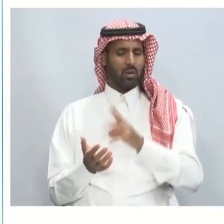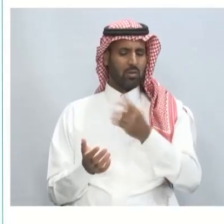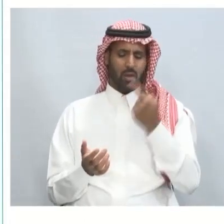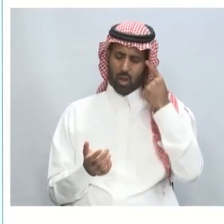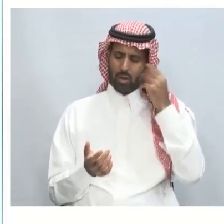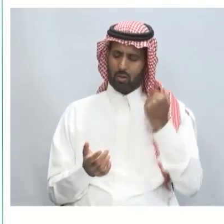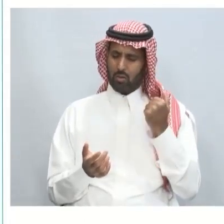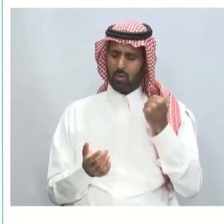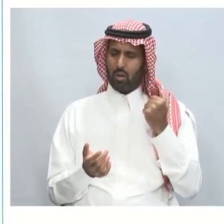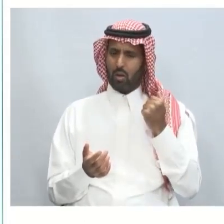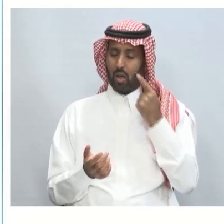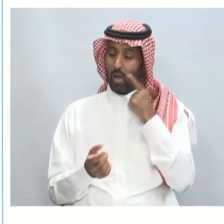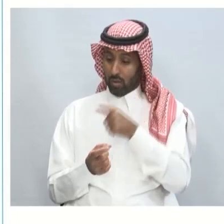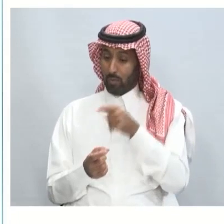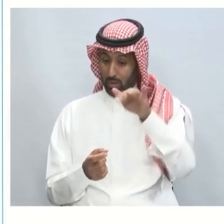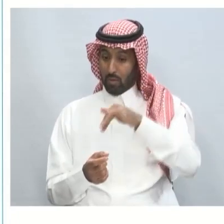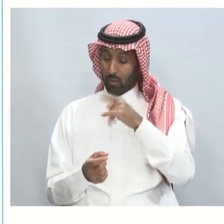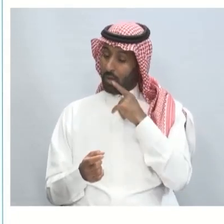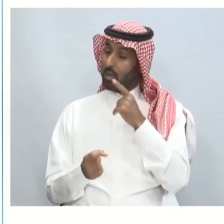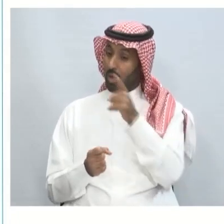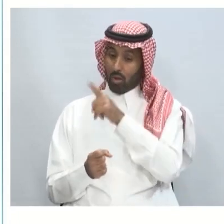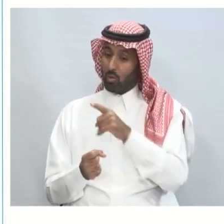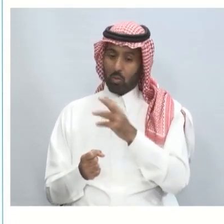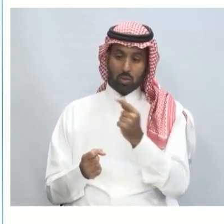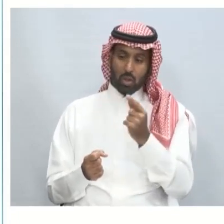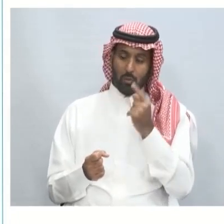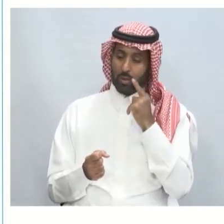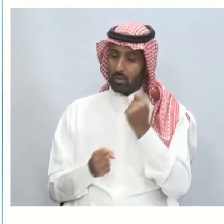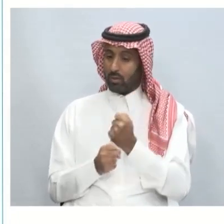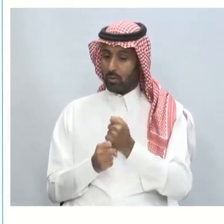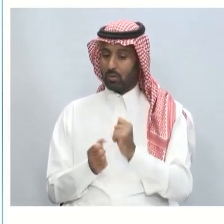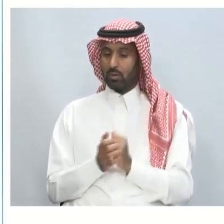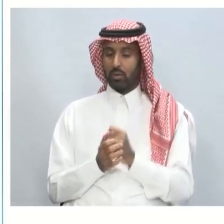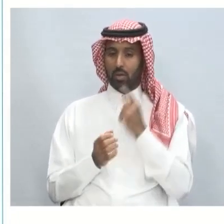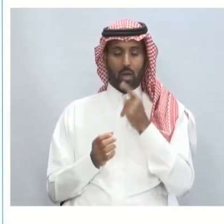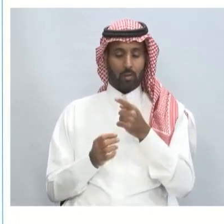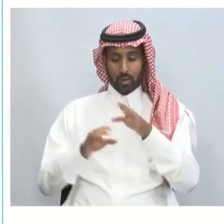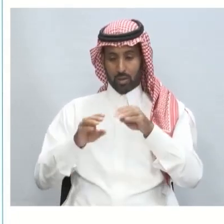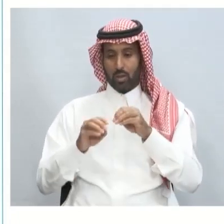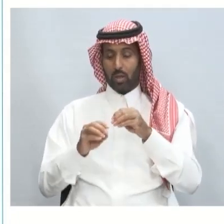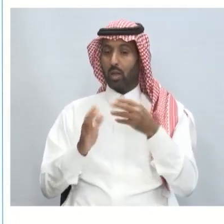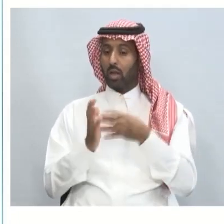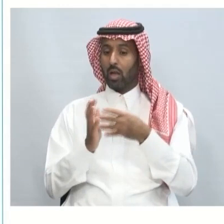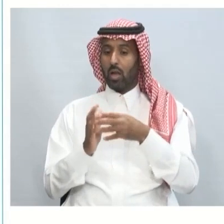I'm not sure. That's why I'm here. I know I want to have a lot of job.